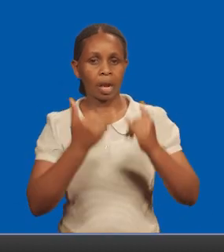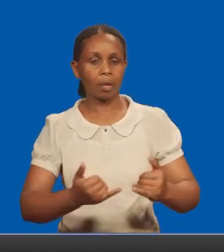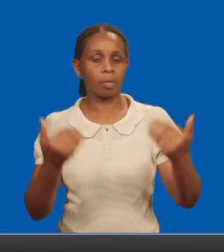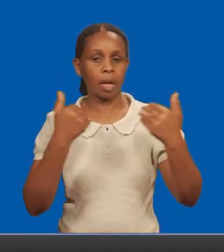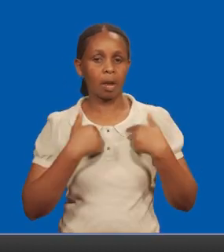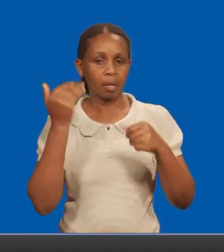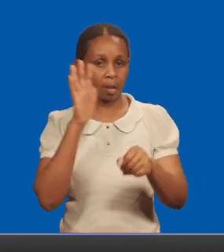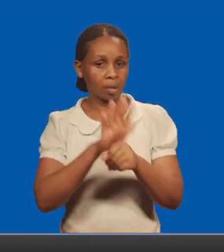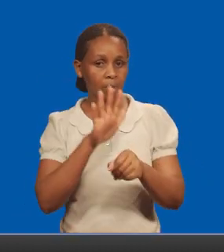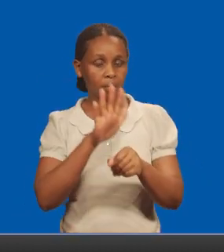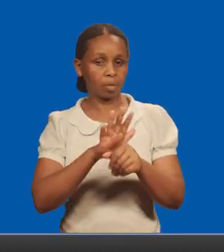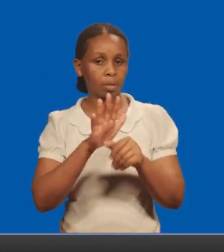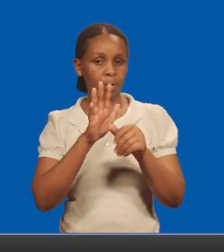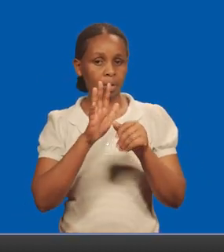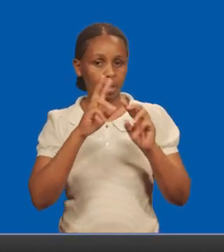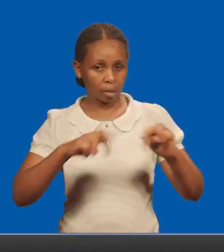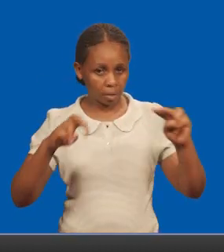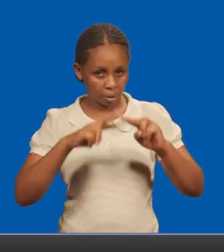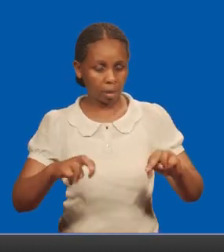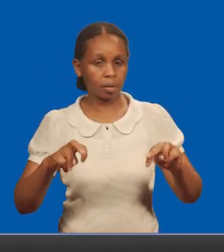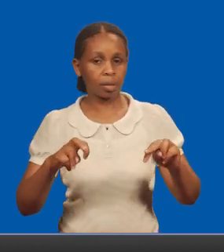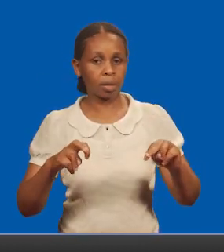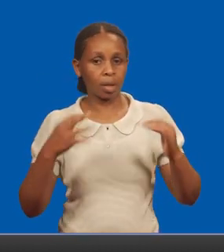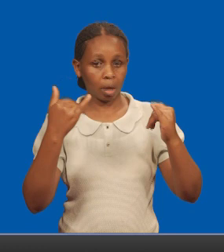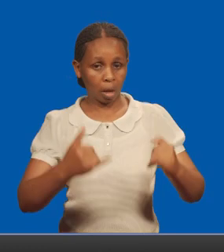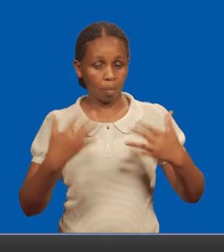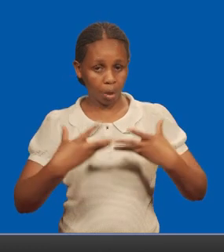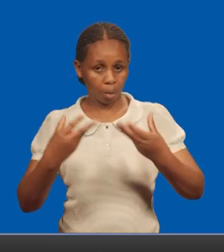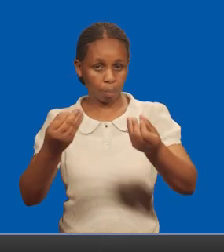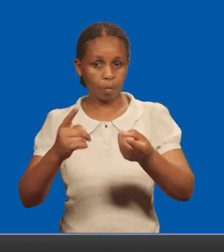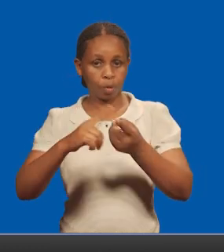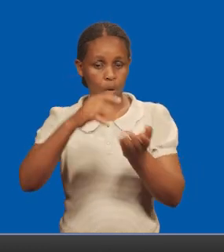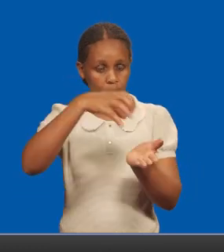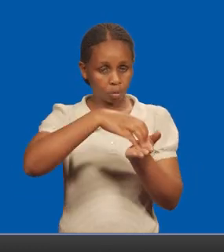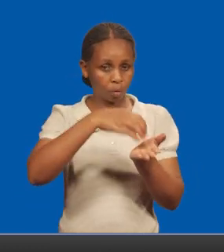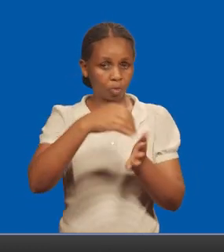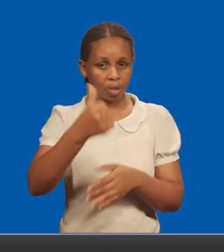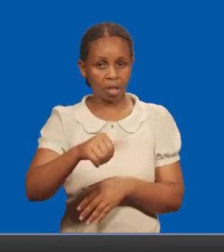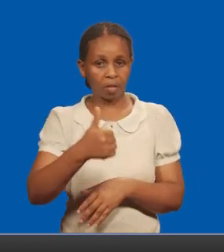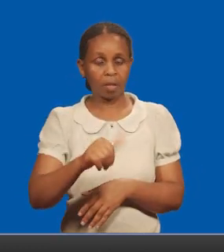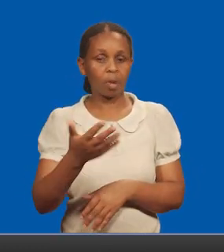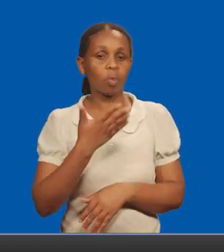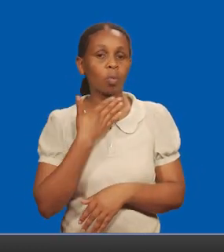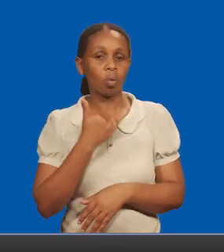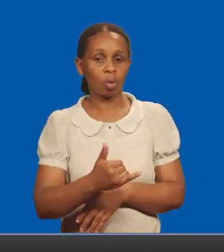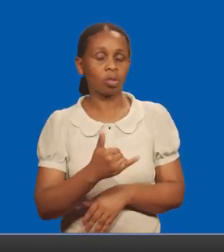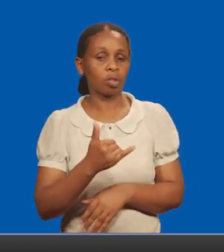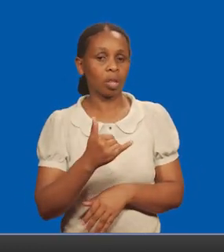research. We are moving to a scenario where we don't want any missed opportunity, whereby a client who